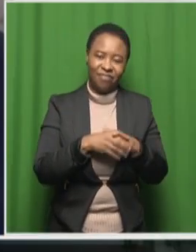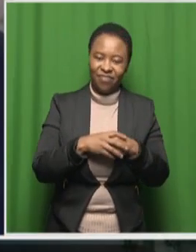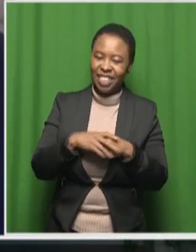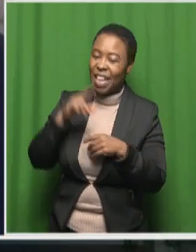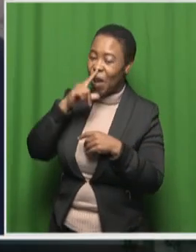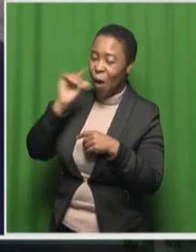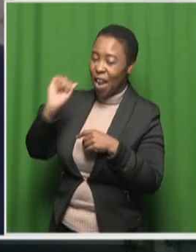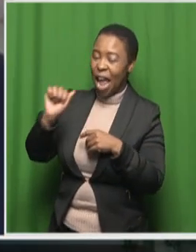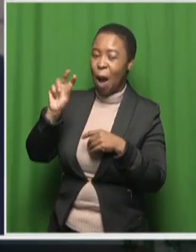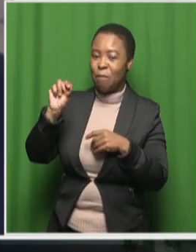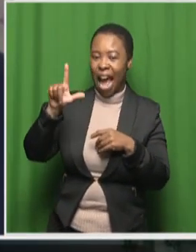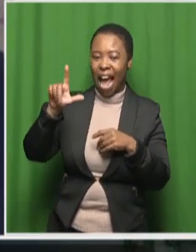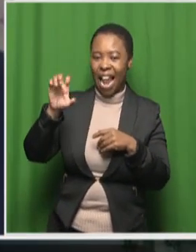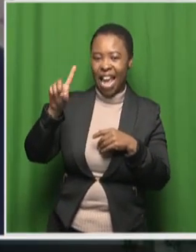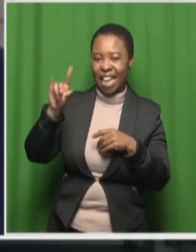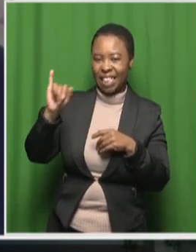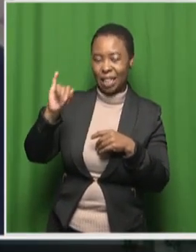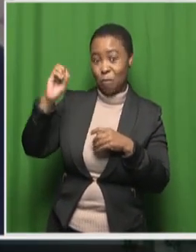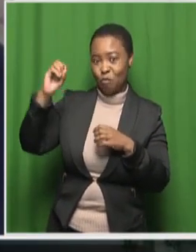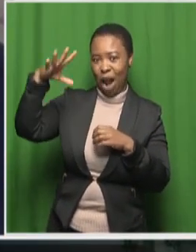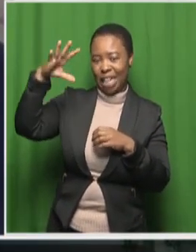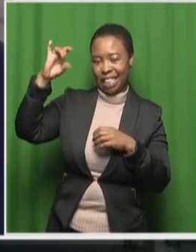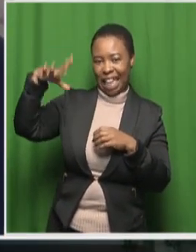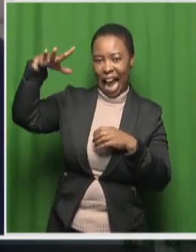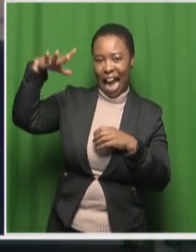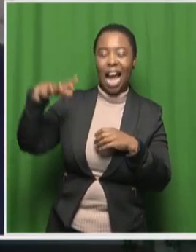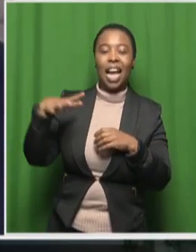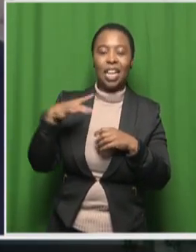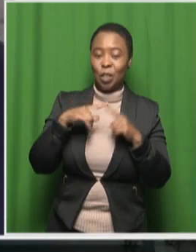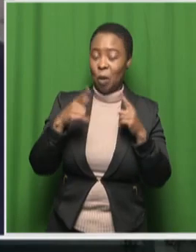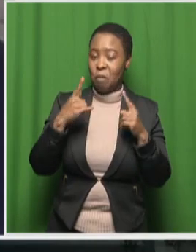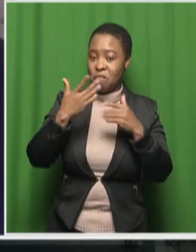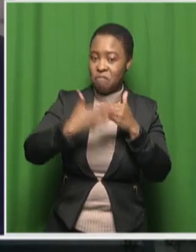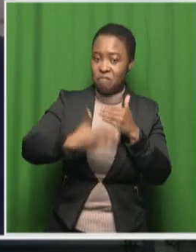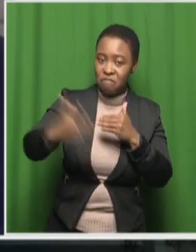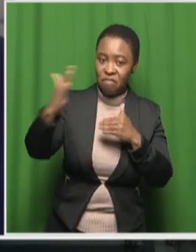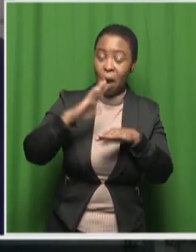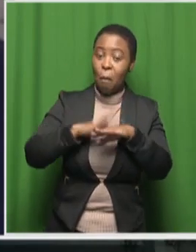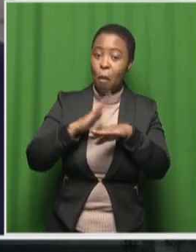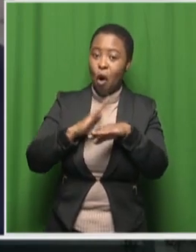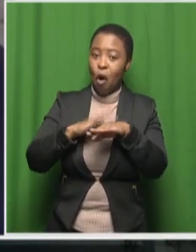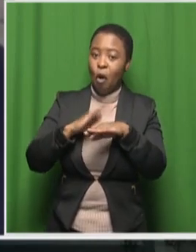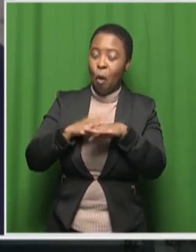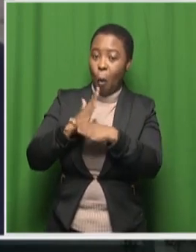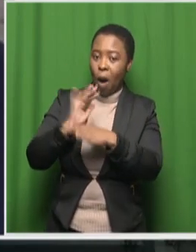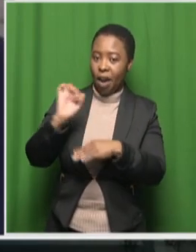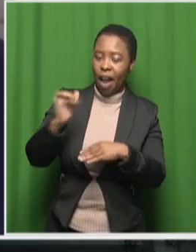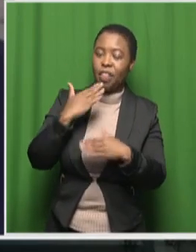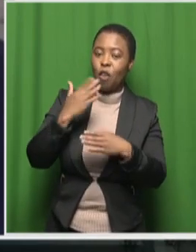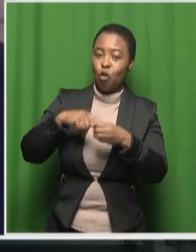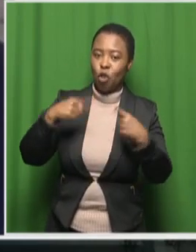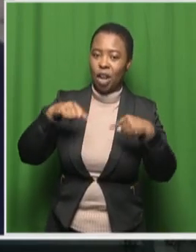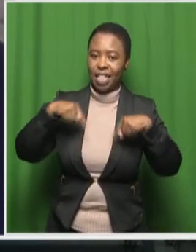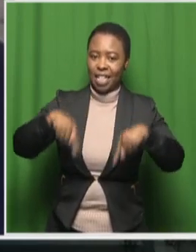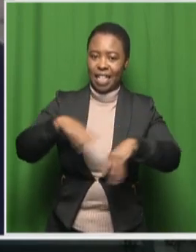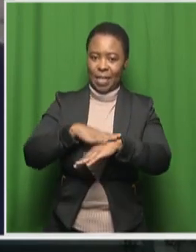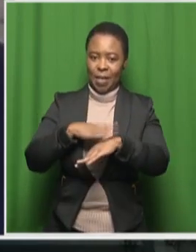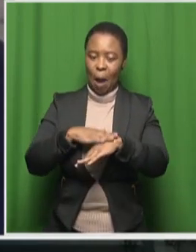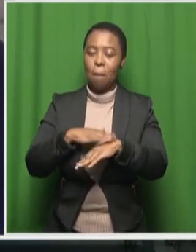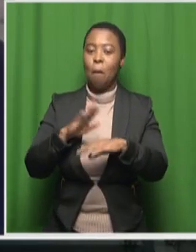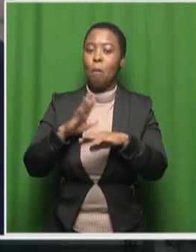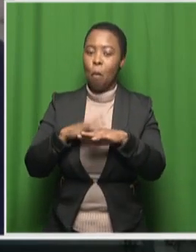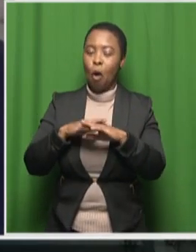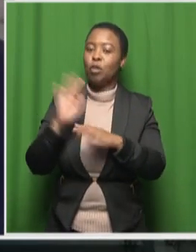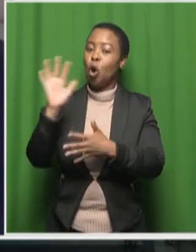Naledi, Bright Star. I'm going to leave the conversation there for now, but we're certainly looking forward to many, many more offerings. Thank you for joining us at this hour and for telling